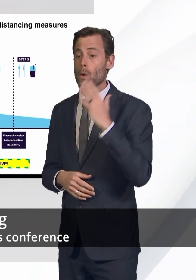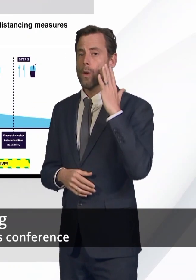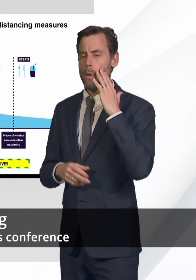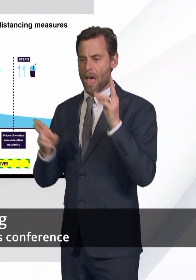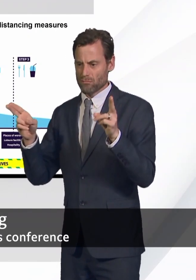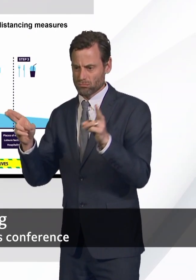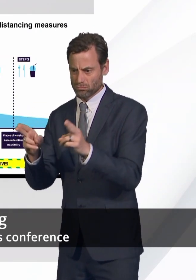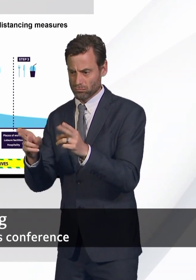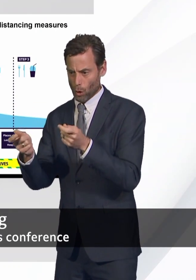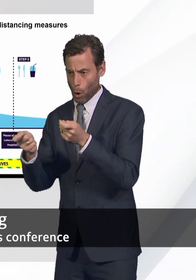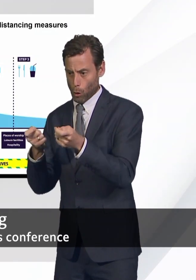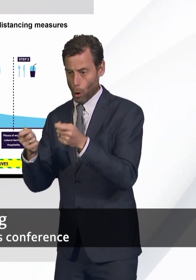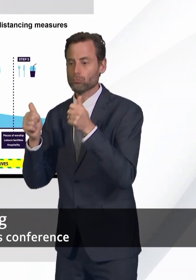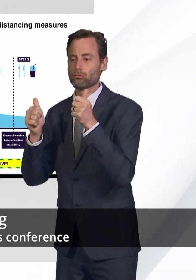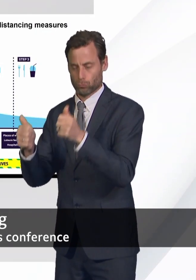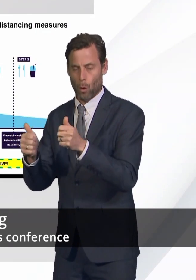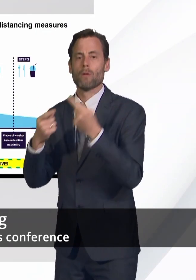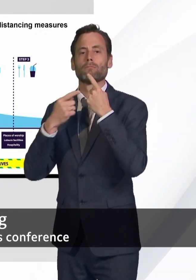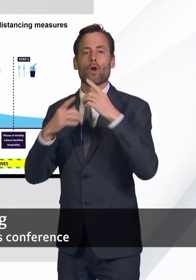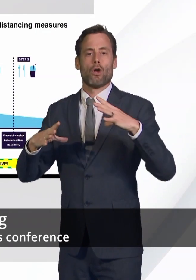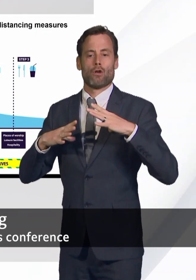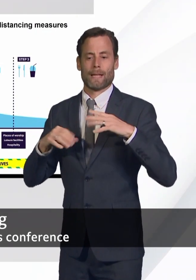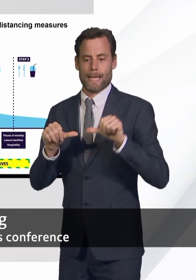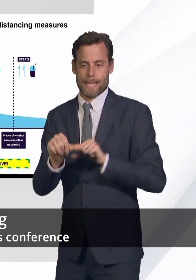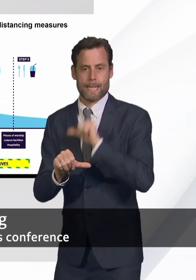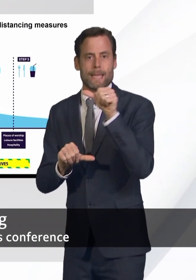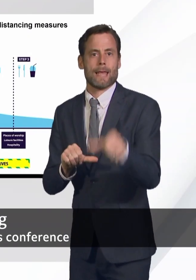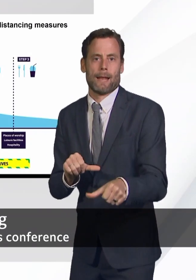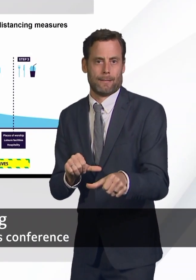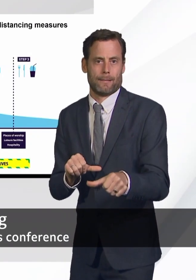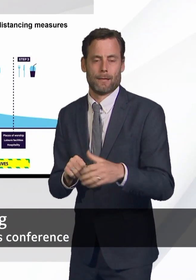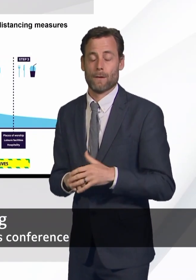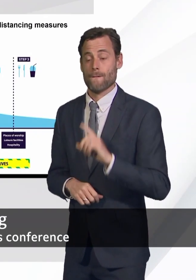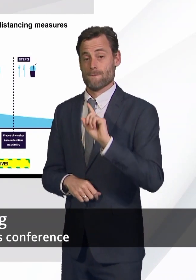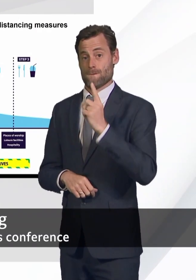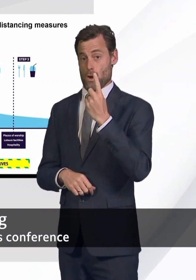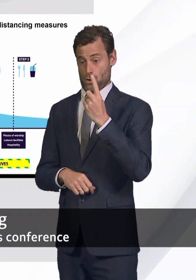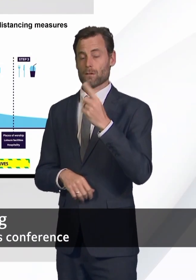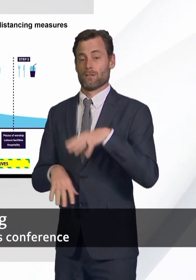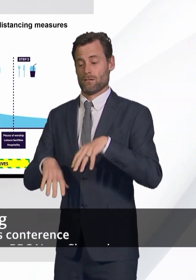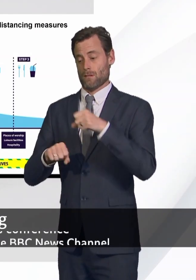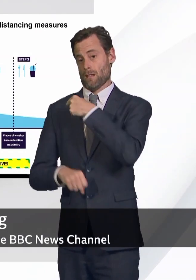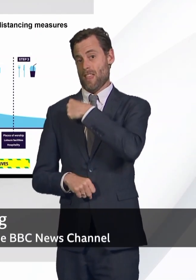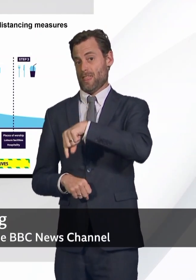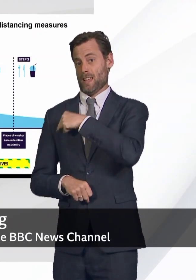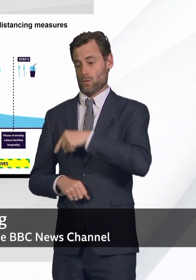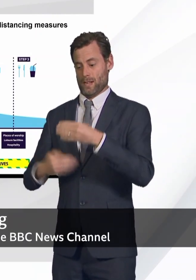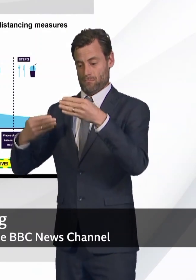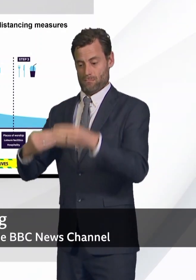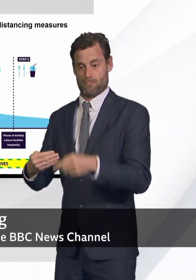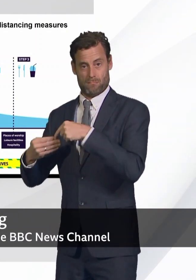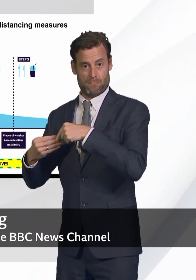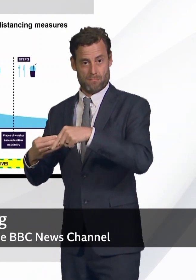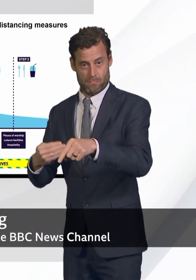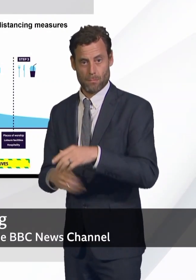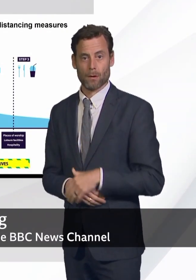we're satisfied that it's completely safe to do so. The first step from this week will be as follows. Those